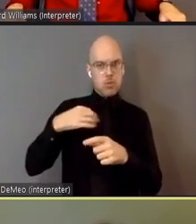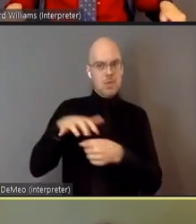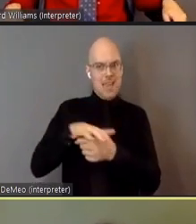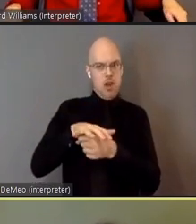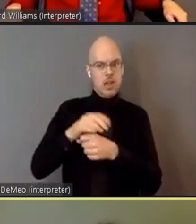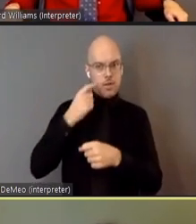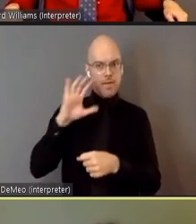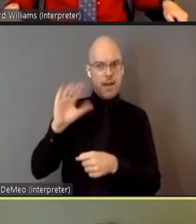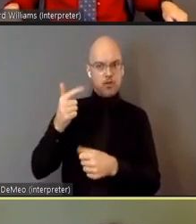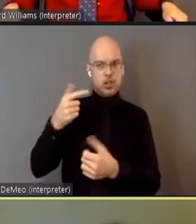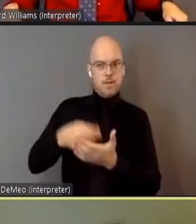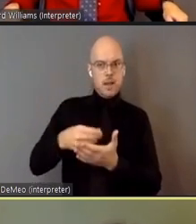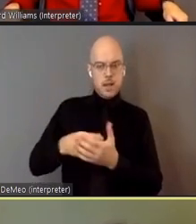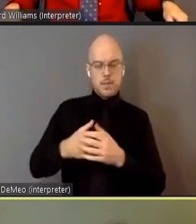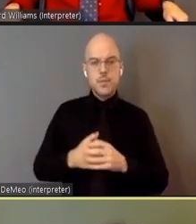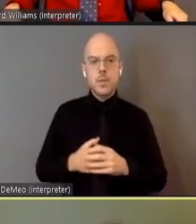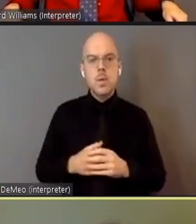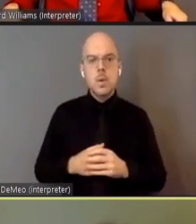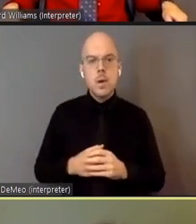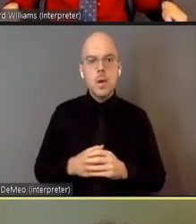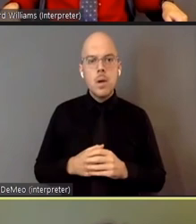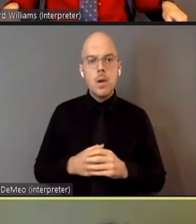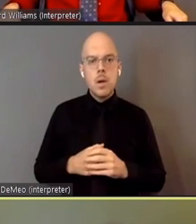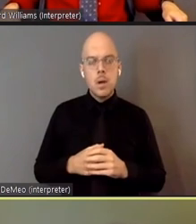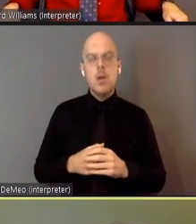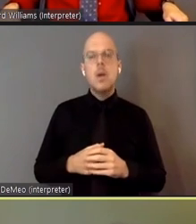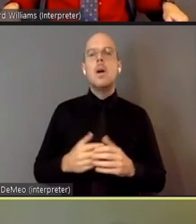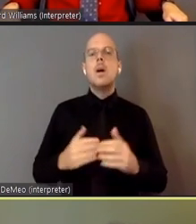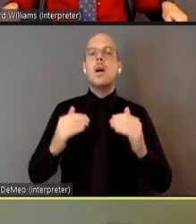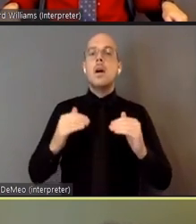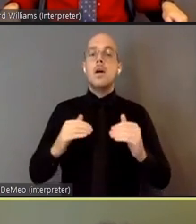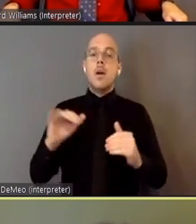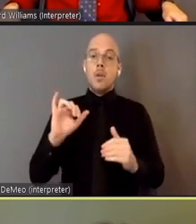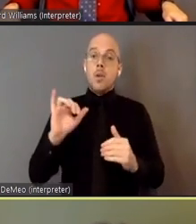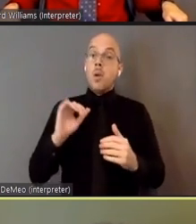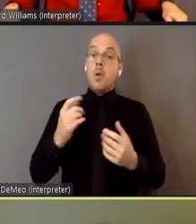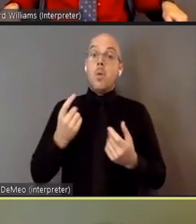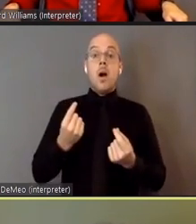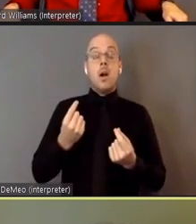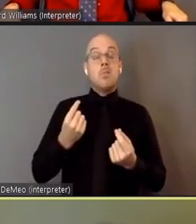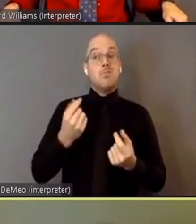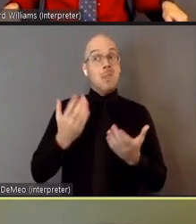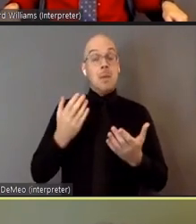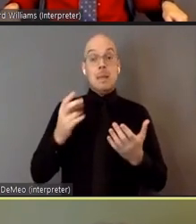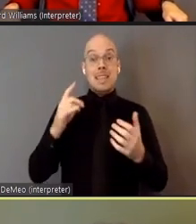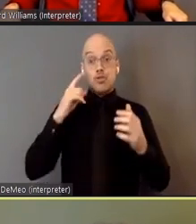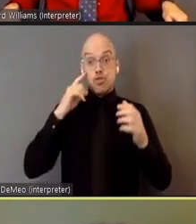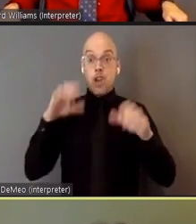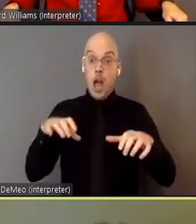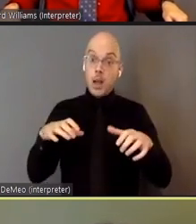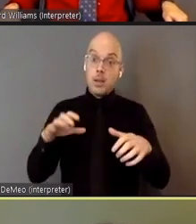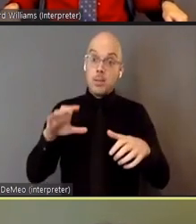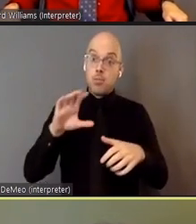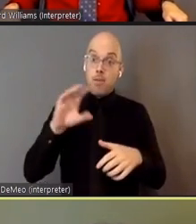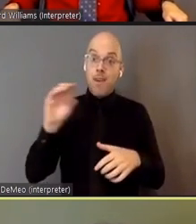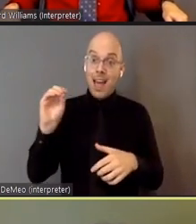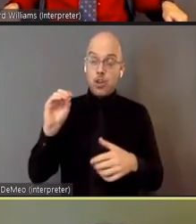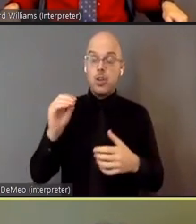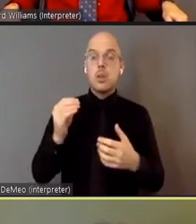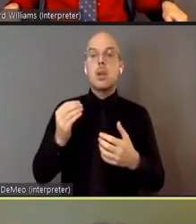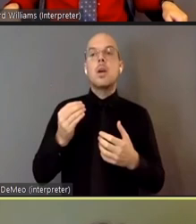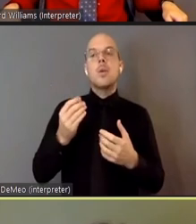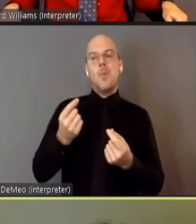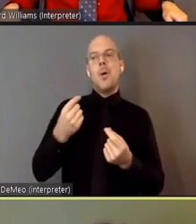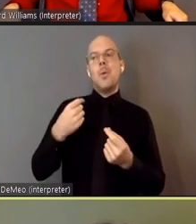sort of one of the biggies that was maybe surprising for providers that we rolled out as part of this